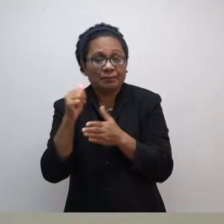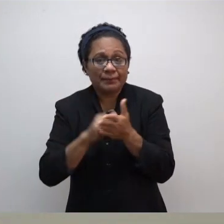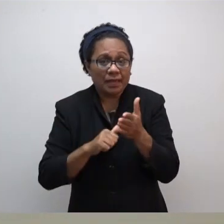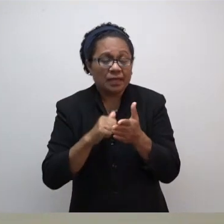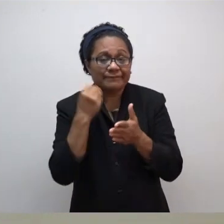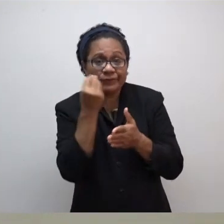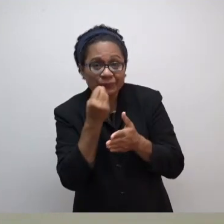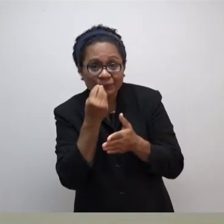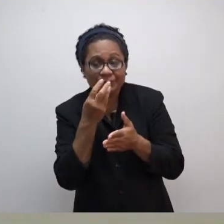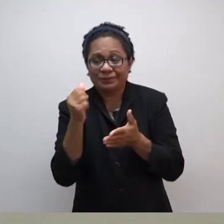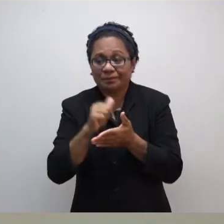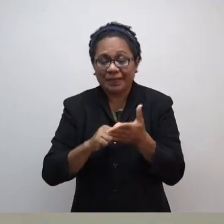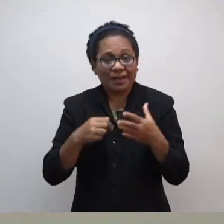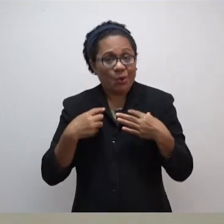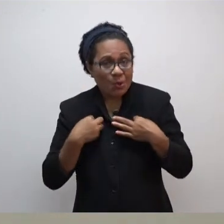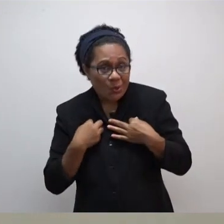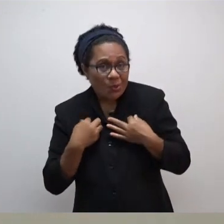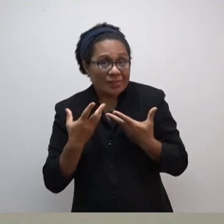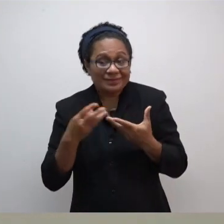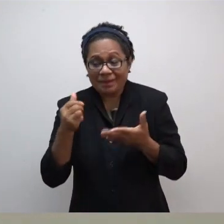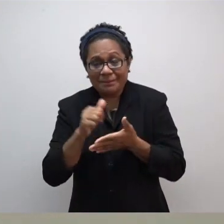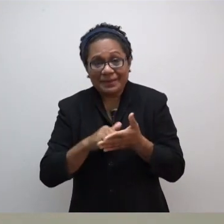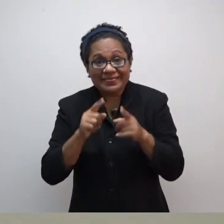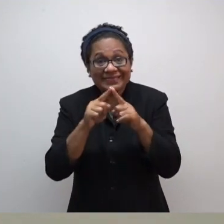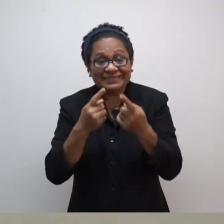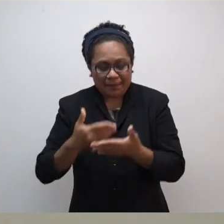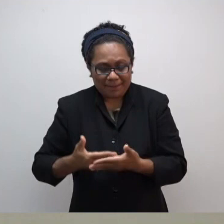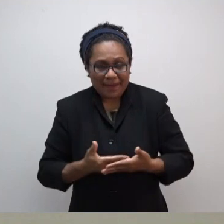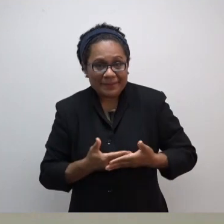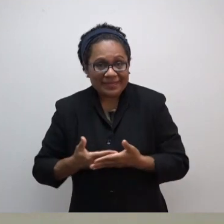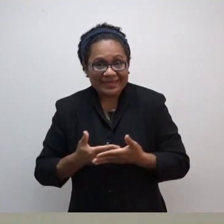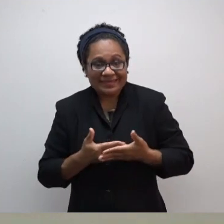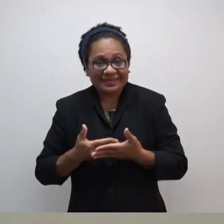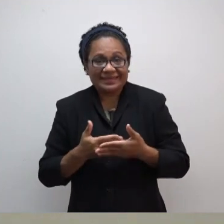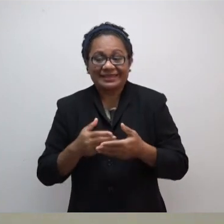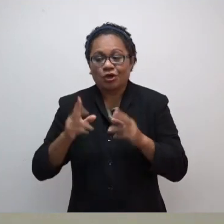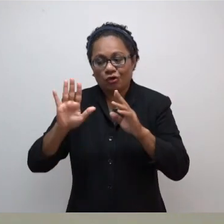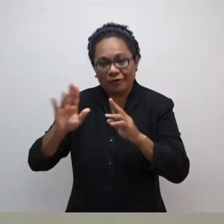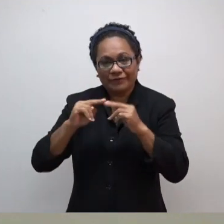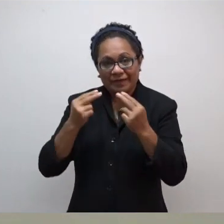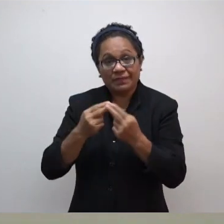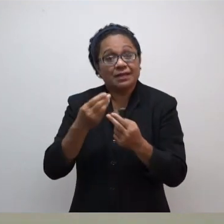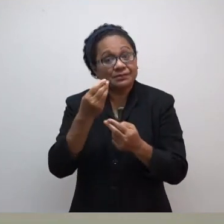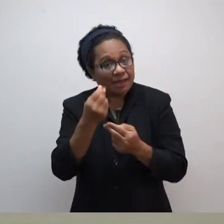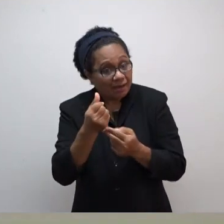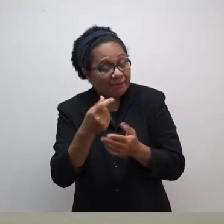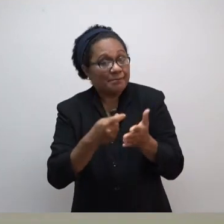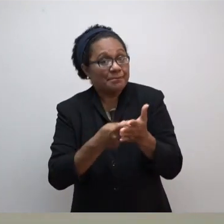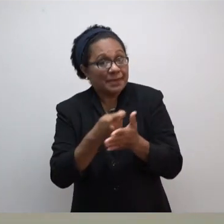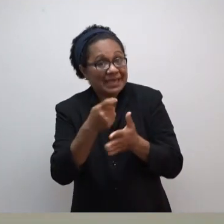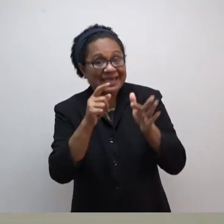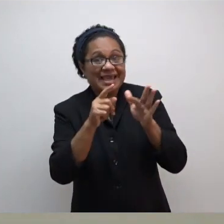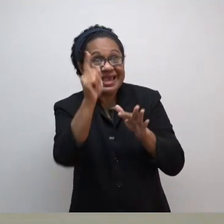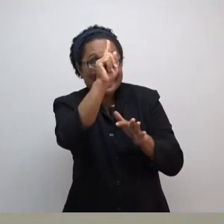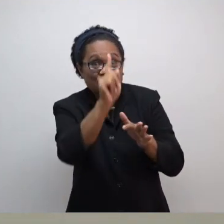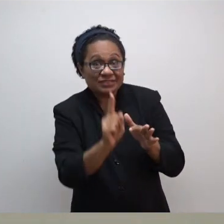have bought clothes. They bought stuff for their babies, for their families. A lot of people have, in fact, paid their EFL